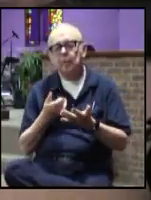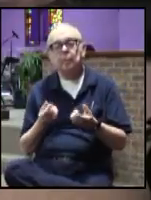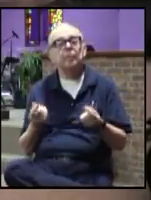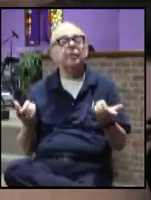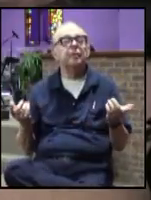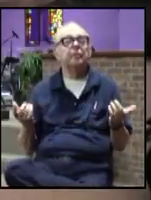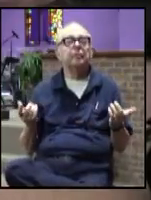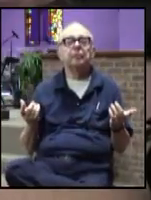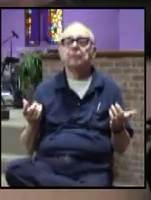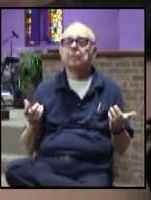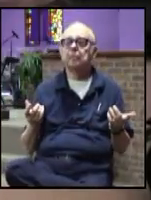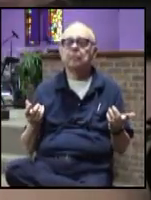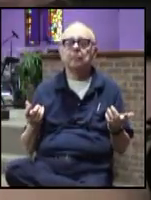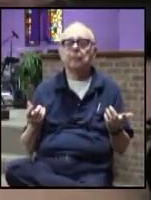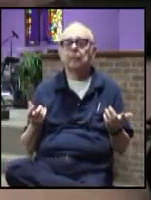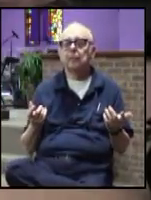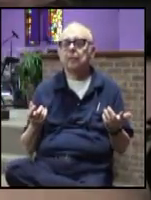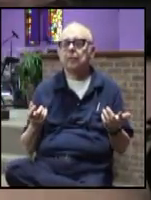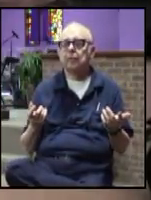And what do?